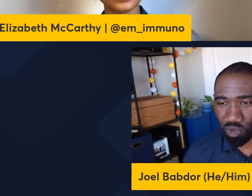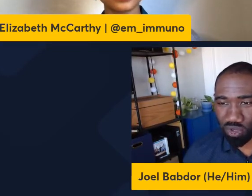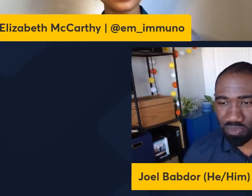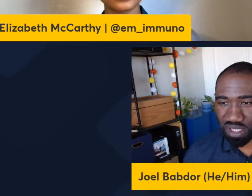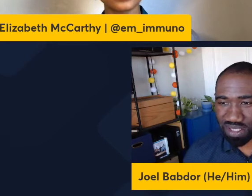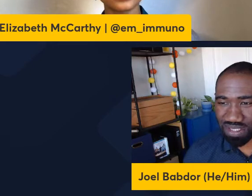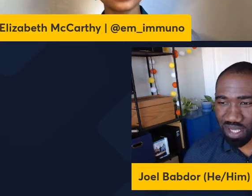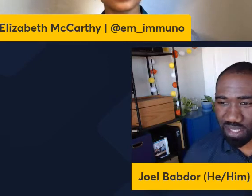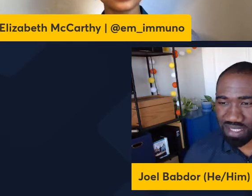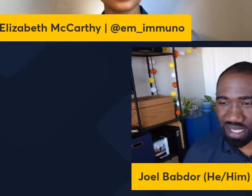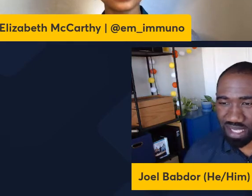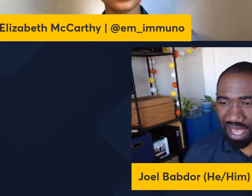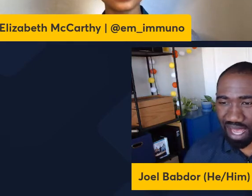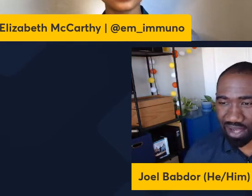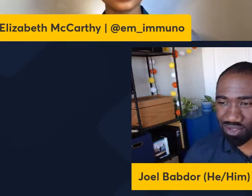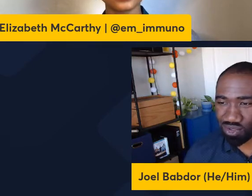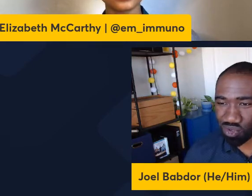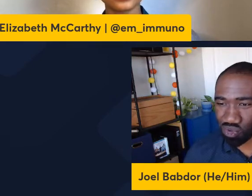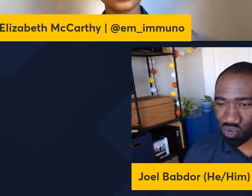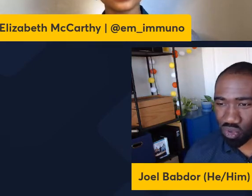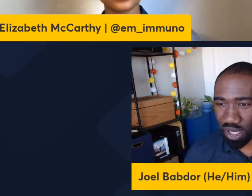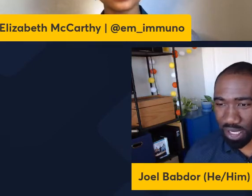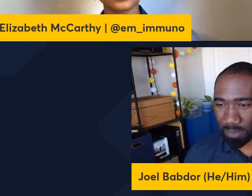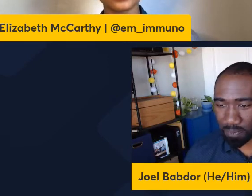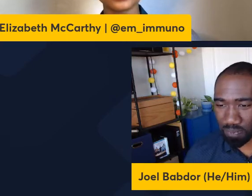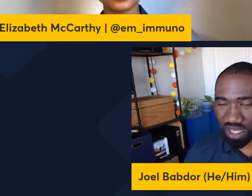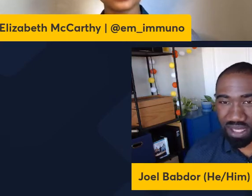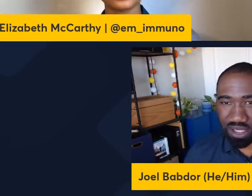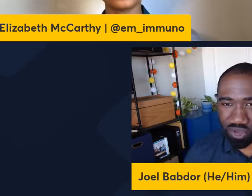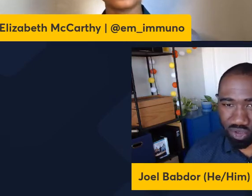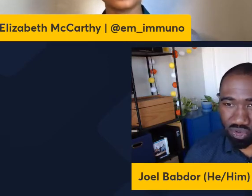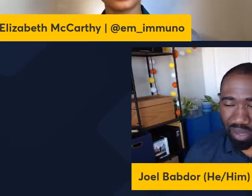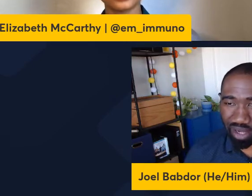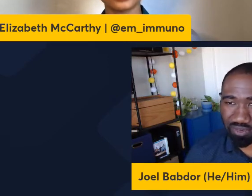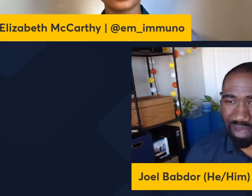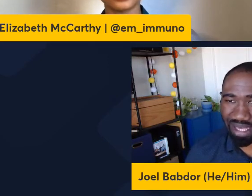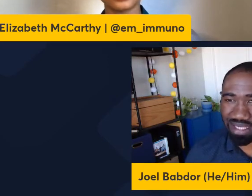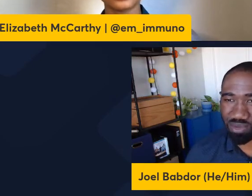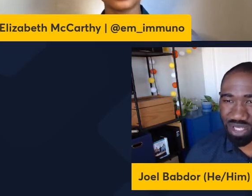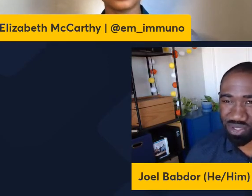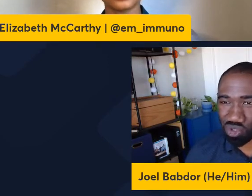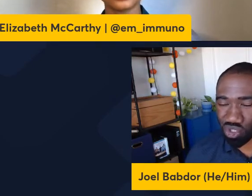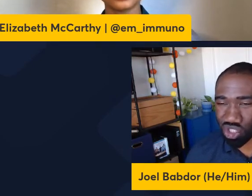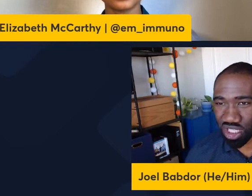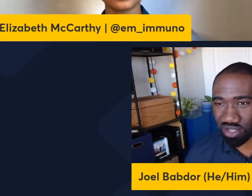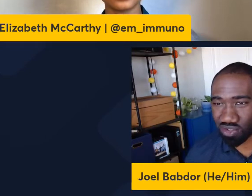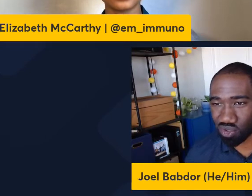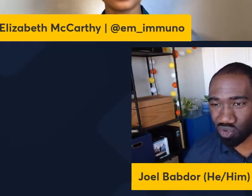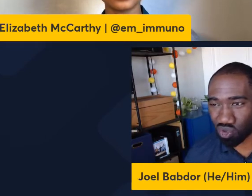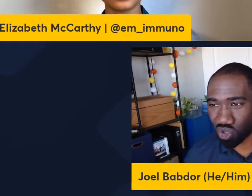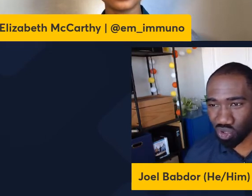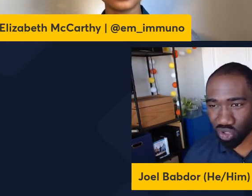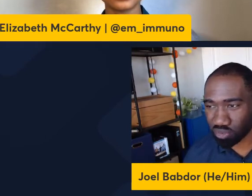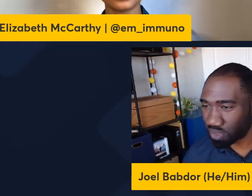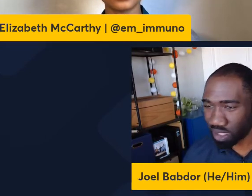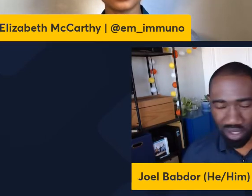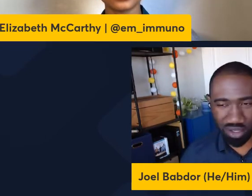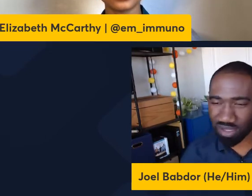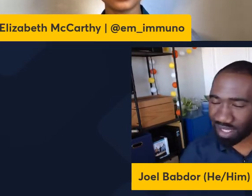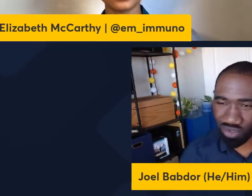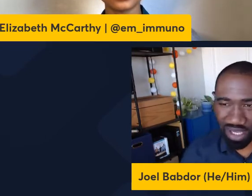where we would be discussing how to include bioinformatics research into